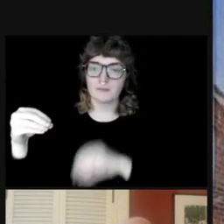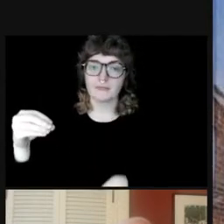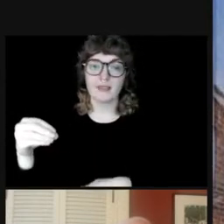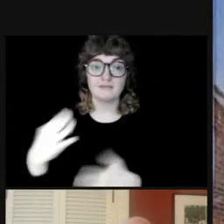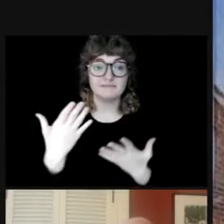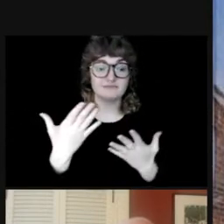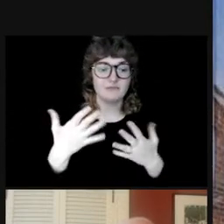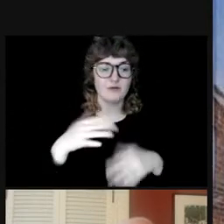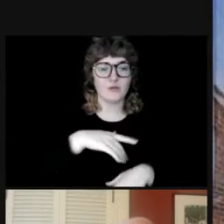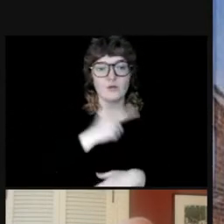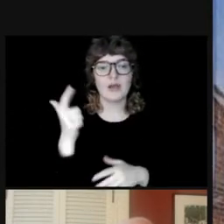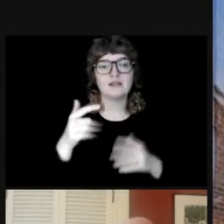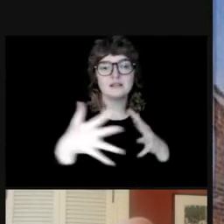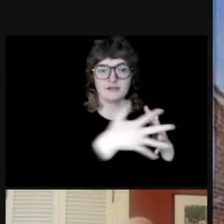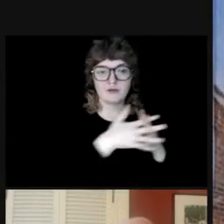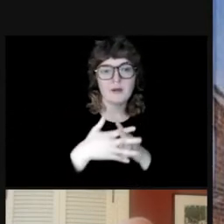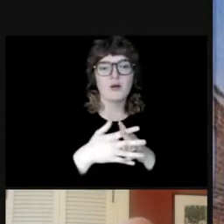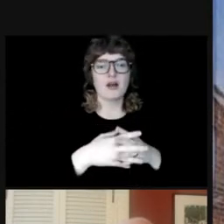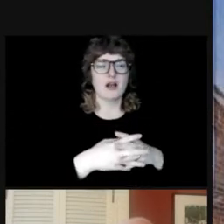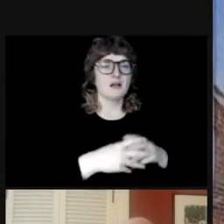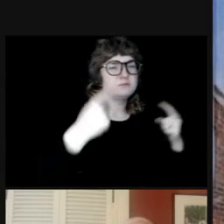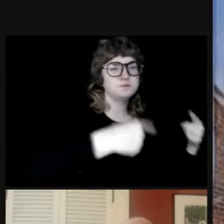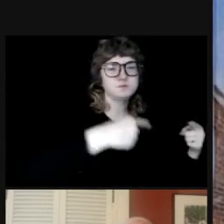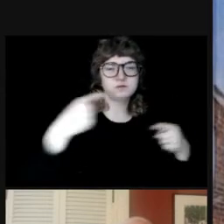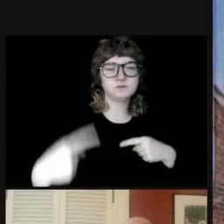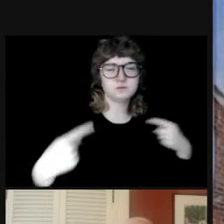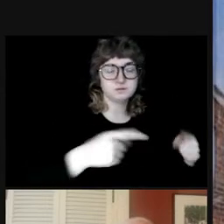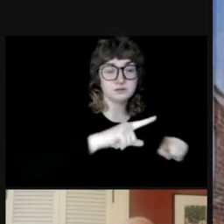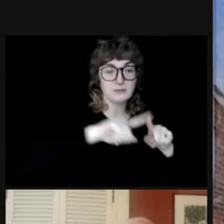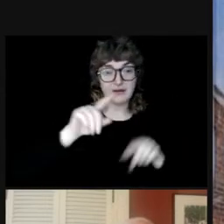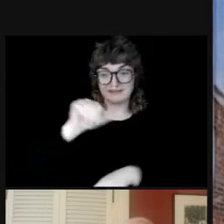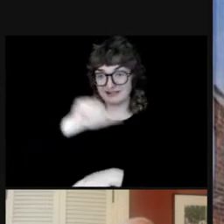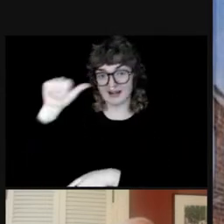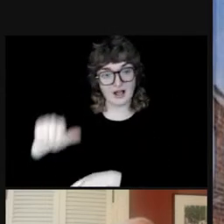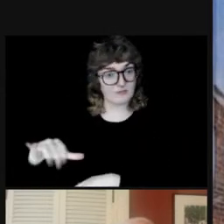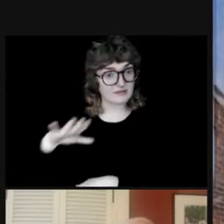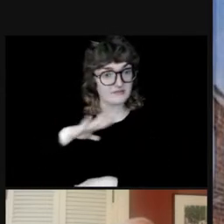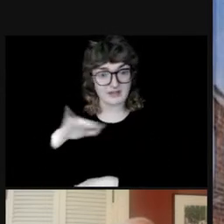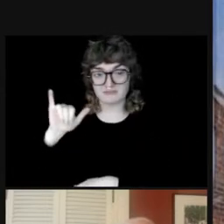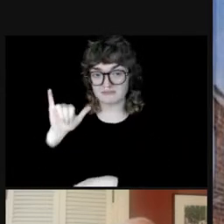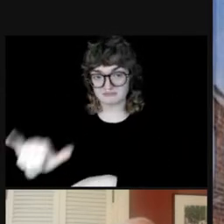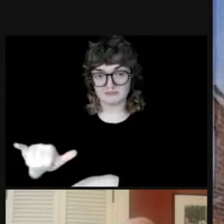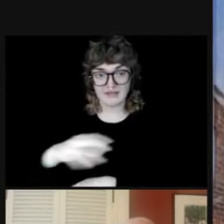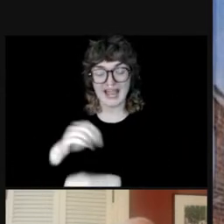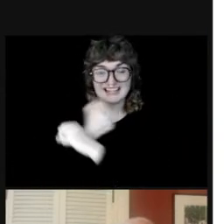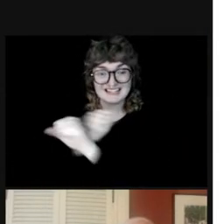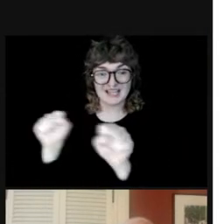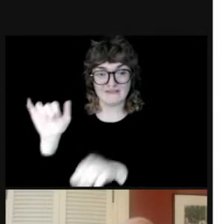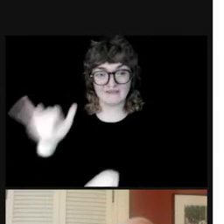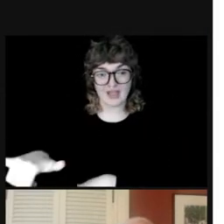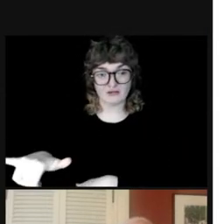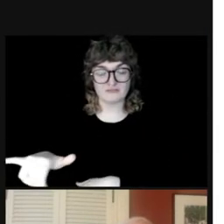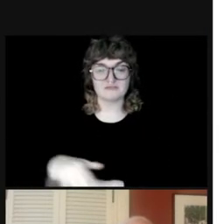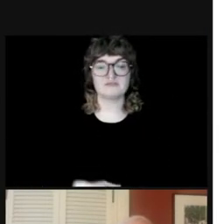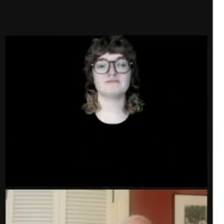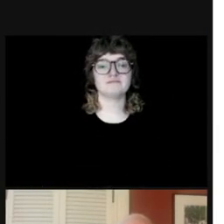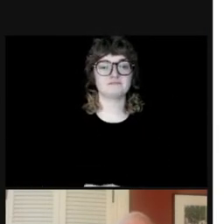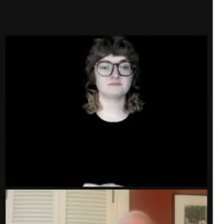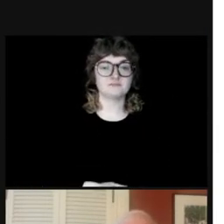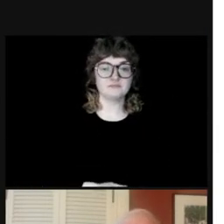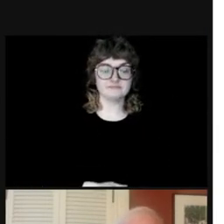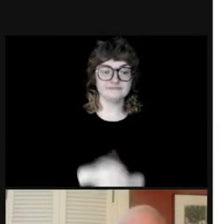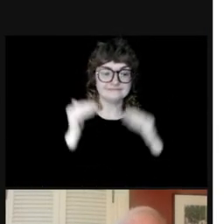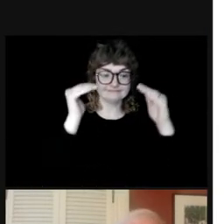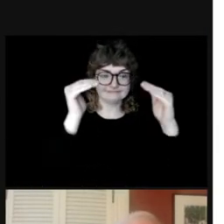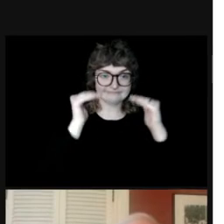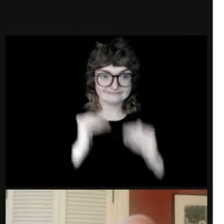country during eight long years of war with the world's strongest military power. Next. Let's take a